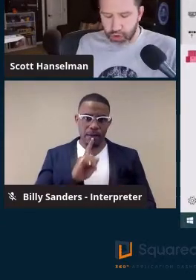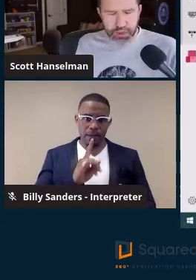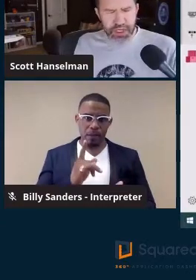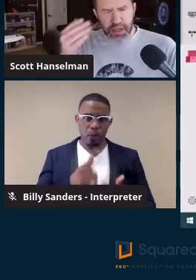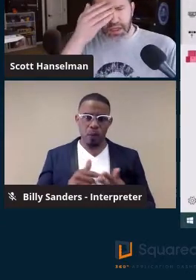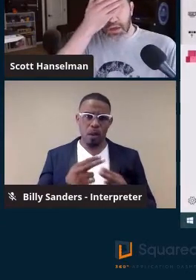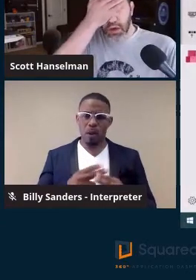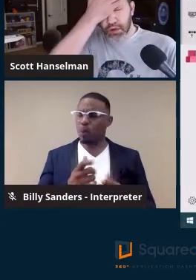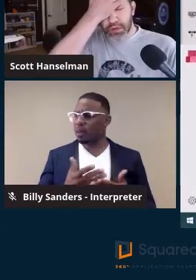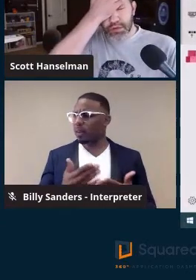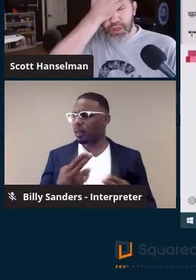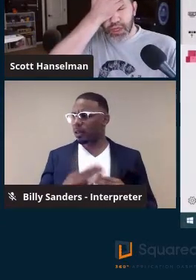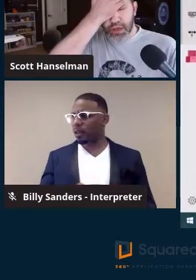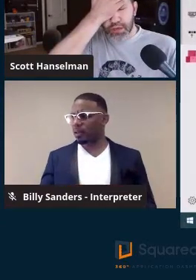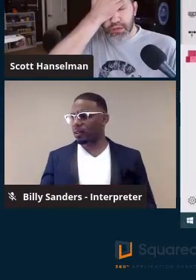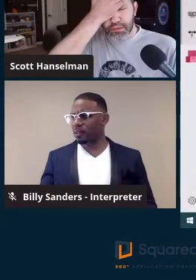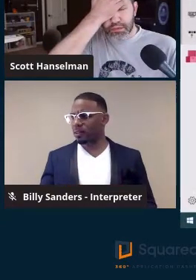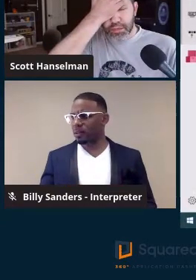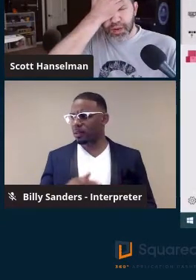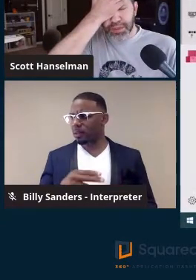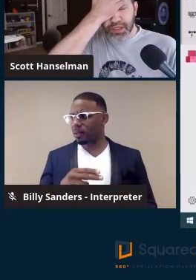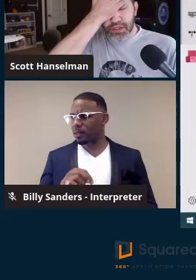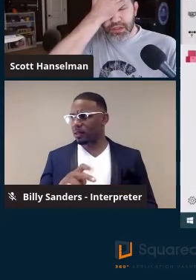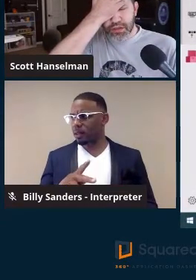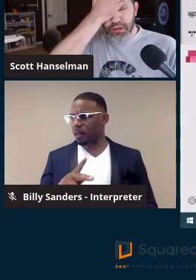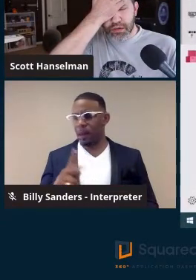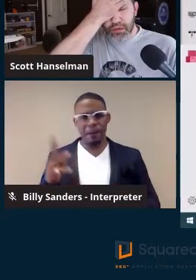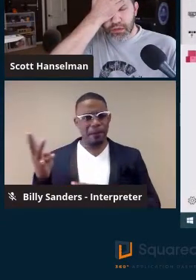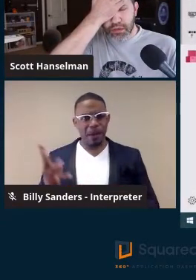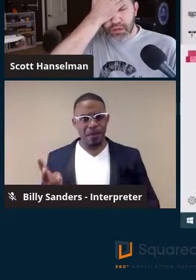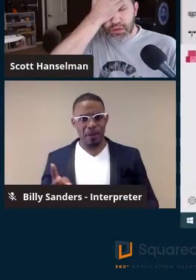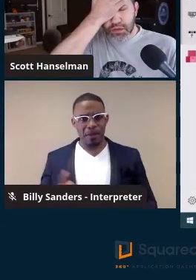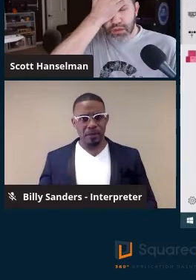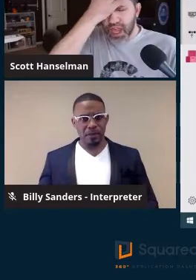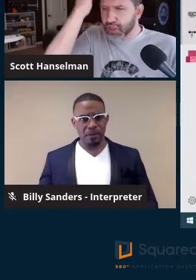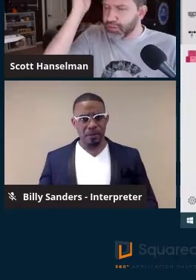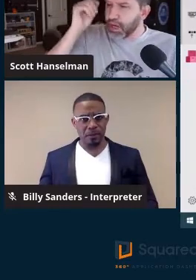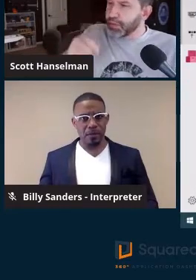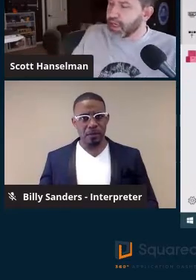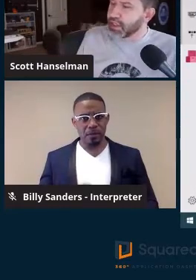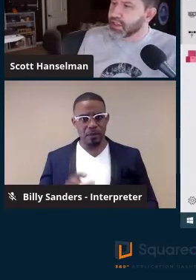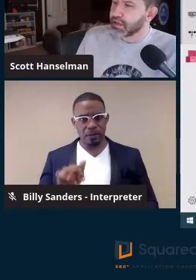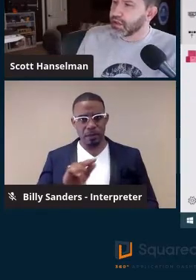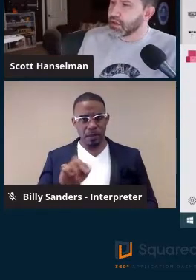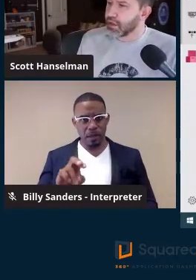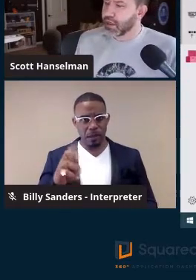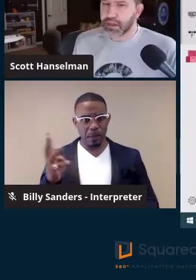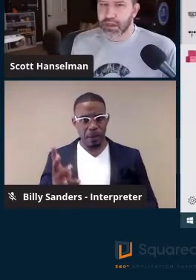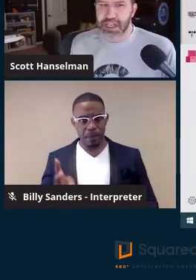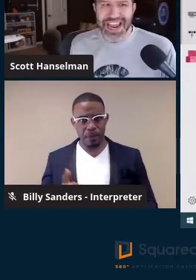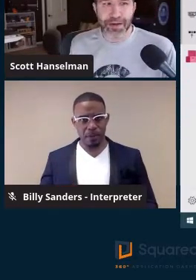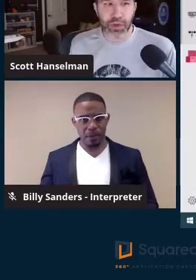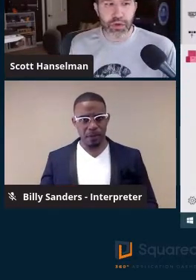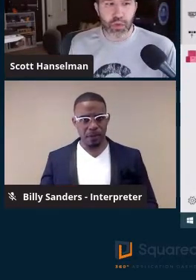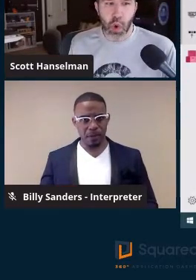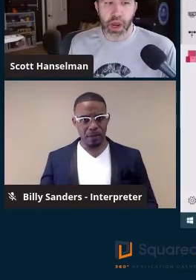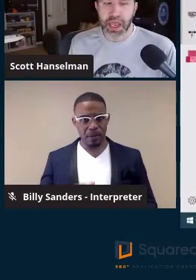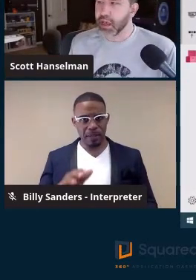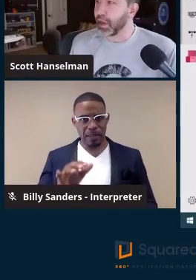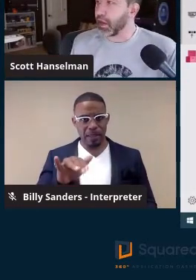what's it called? What's that thing called, Hank? Pipelines? The Azure Pipeline. Azure Pipeline